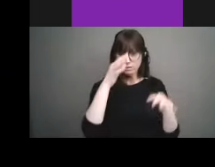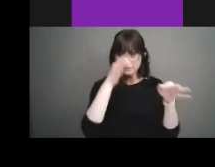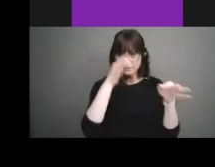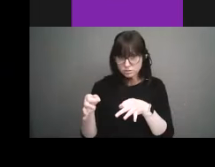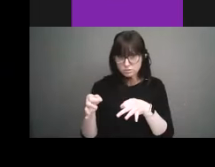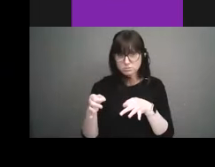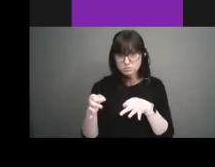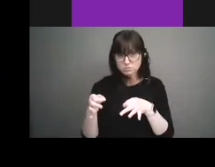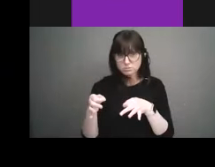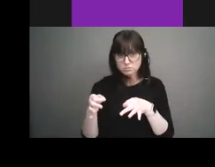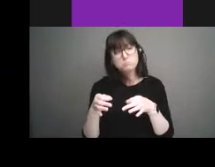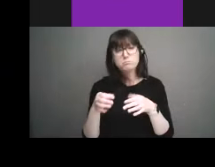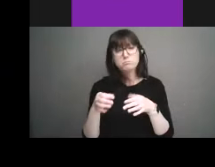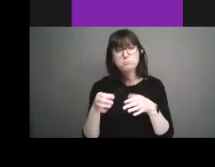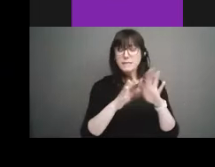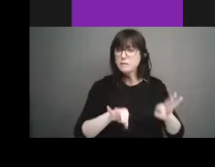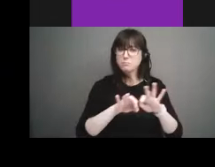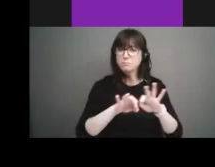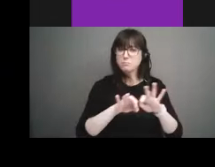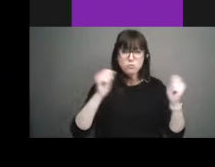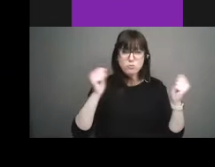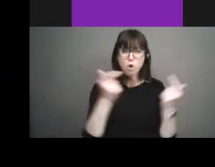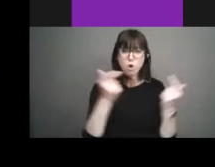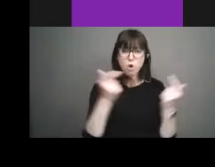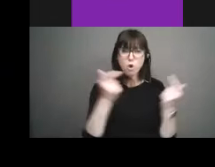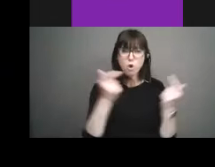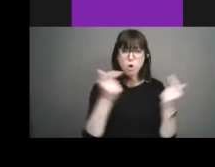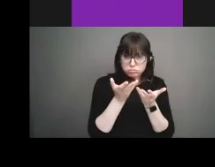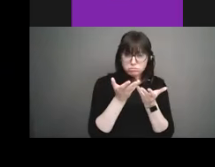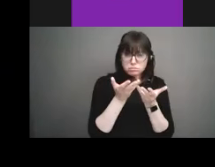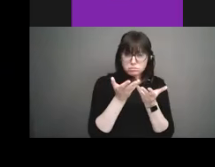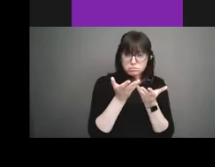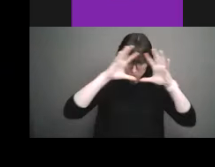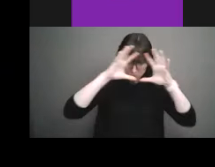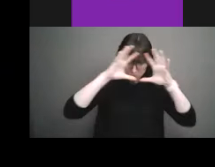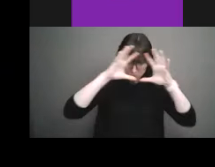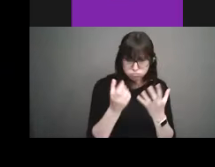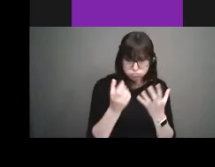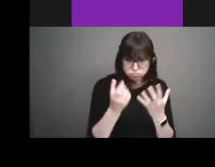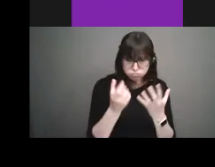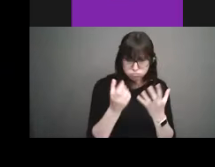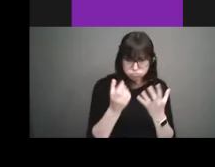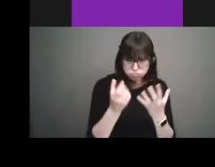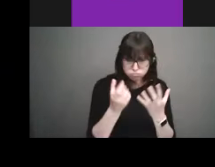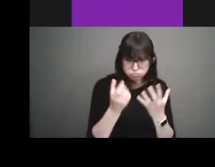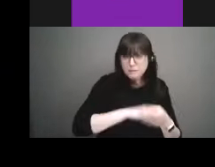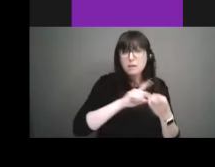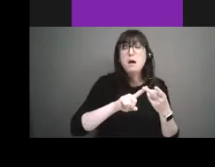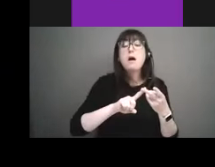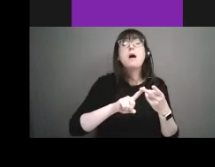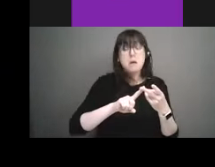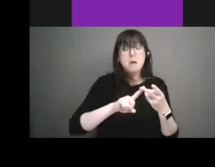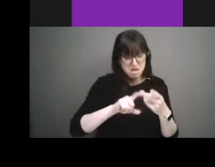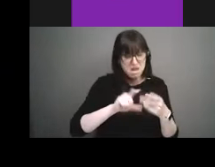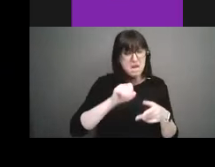person's ability to understand all the information relevant to the decision and then to understand the consequences of